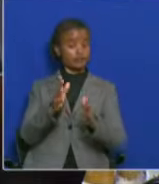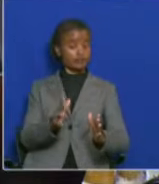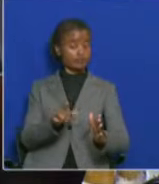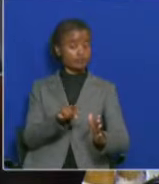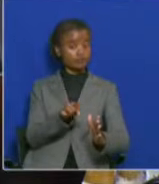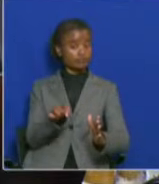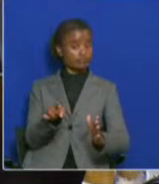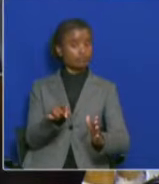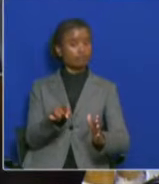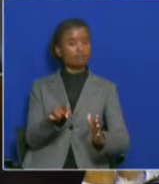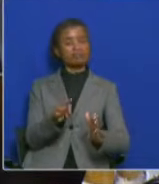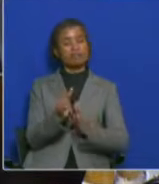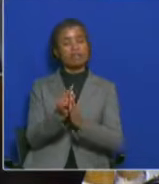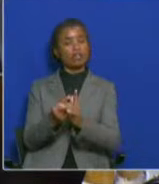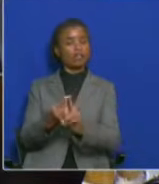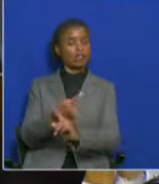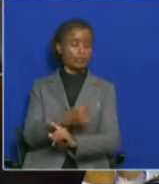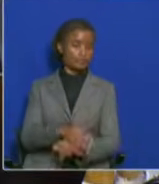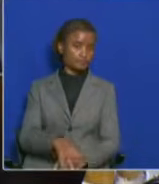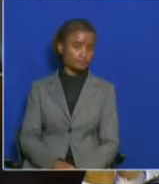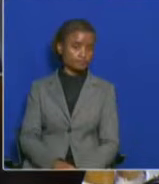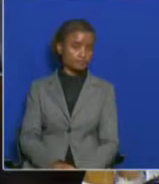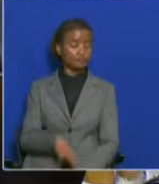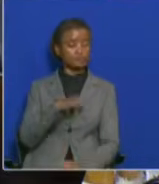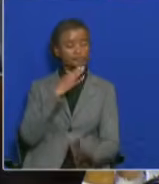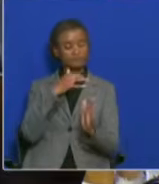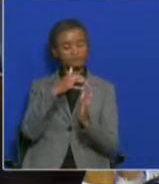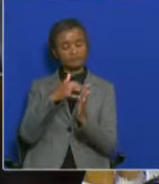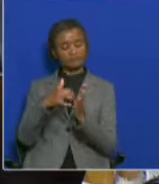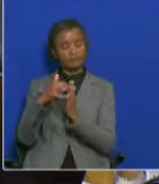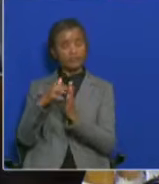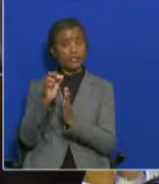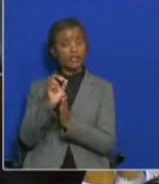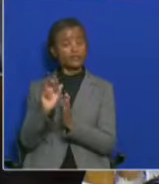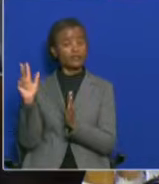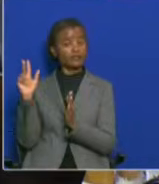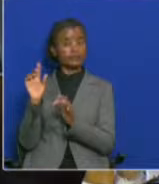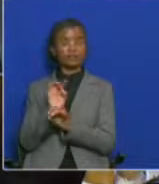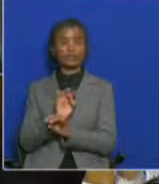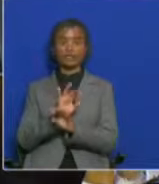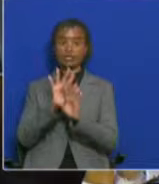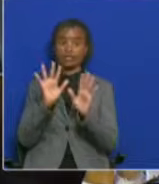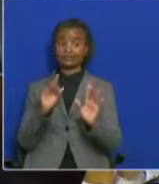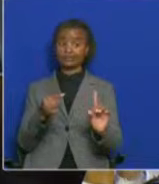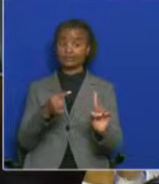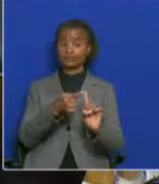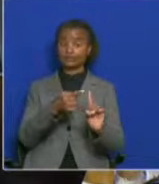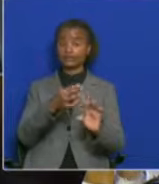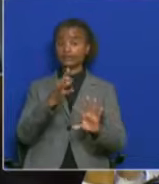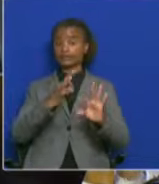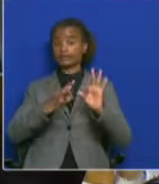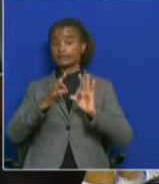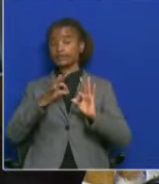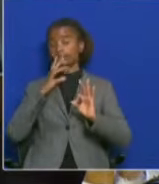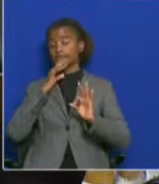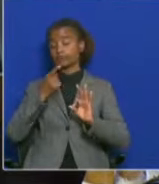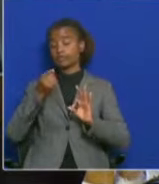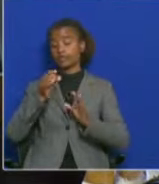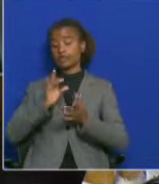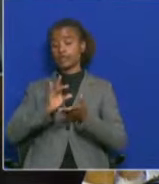it's clear from the affidavit, and it's explained by Mr. Mazzotti, that the cash payments were made on the